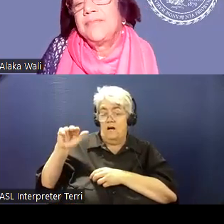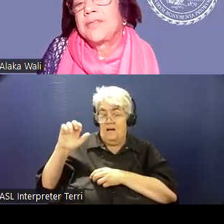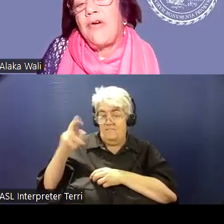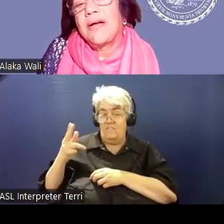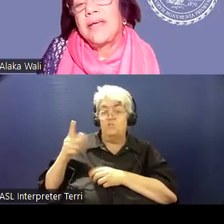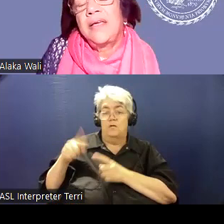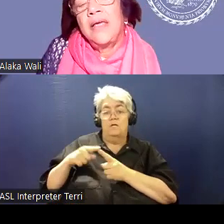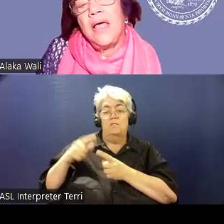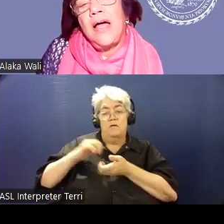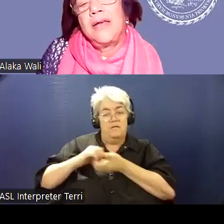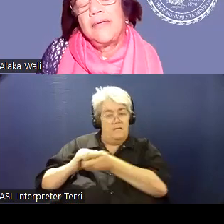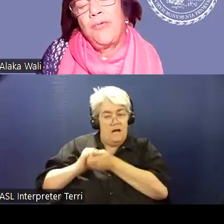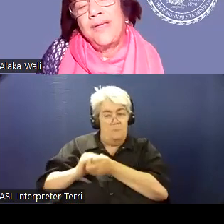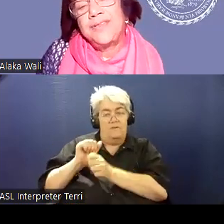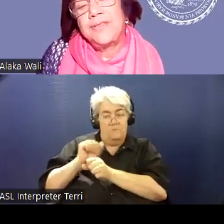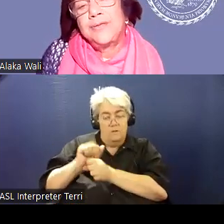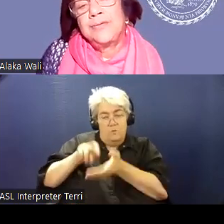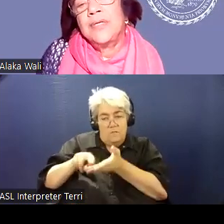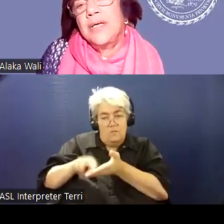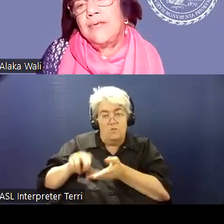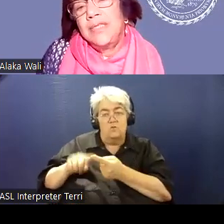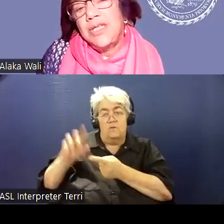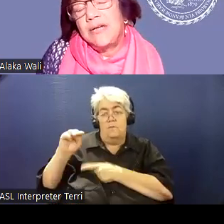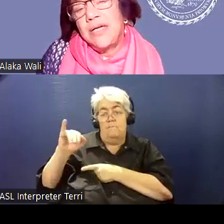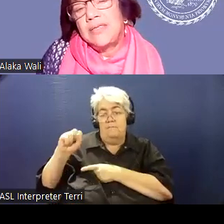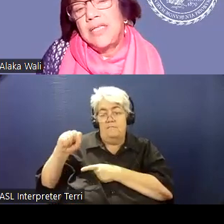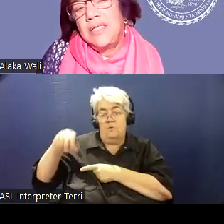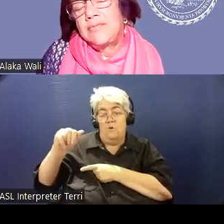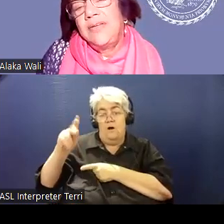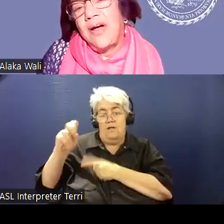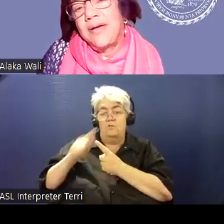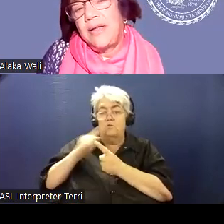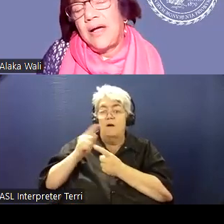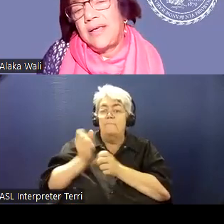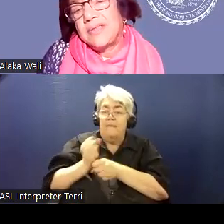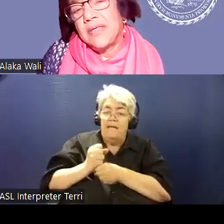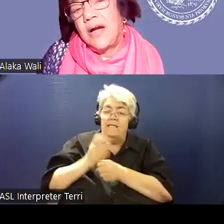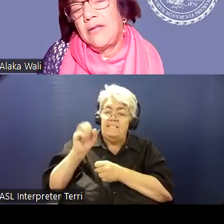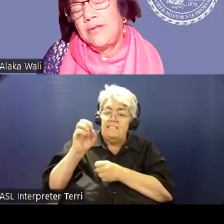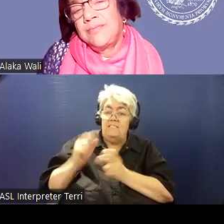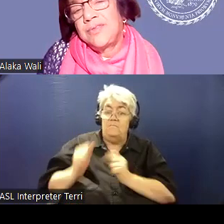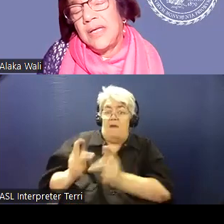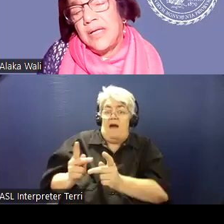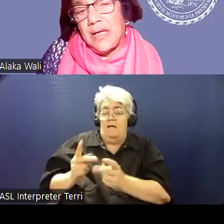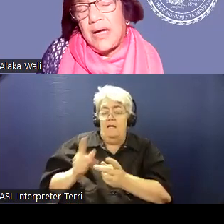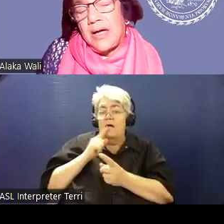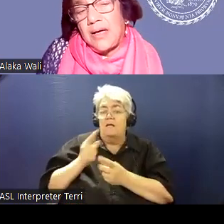with the Meskwaki on ways to regenerate seeds, revitalize heirloom